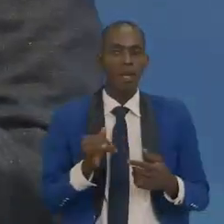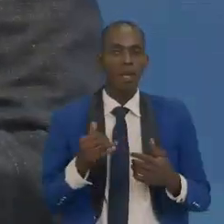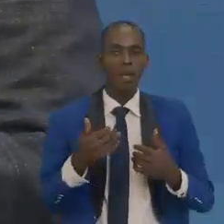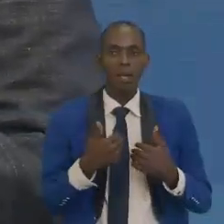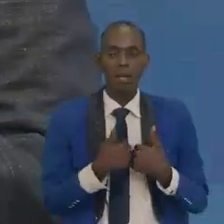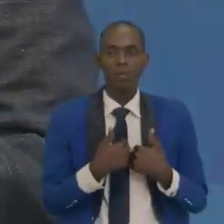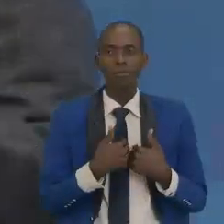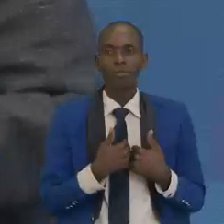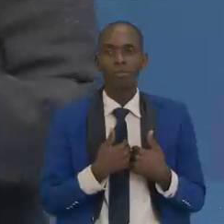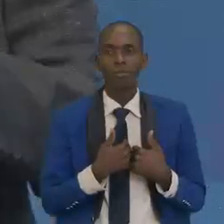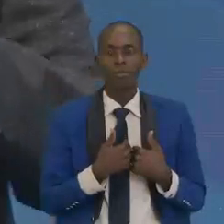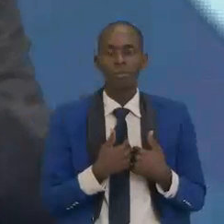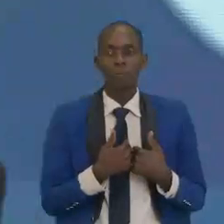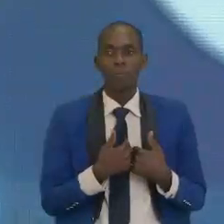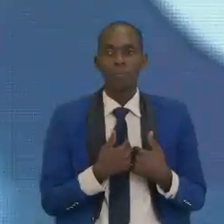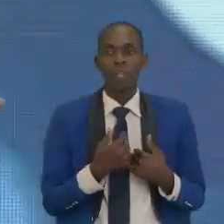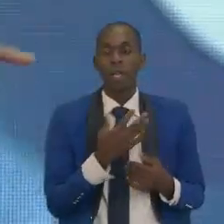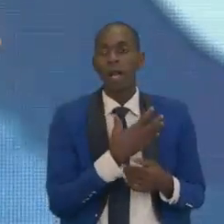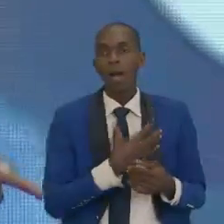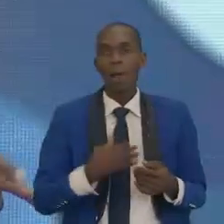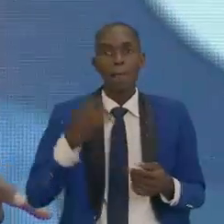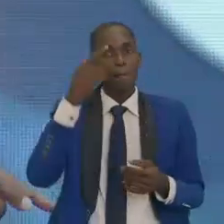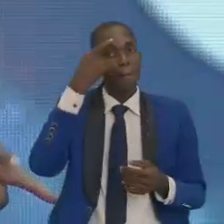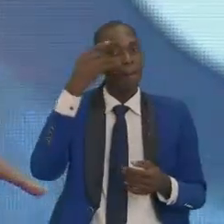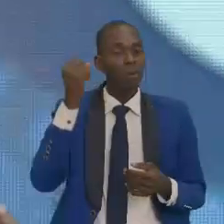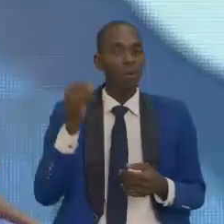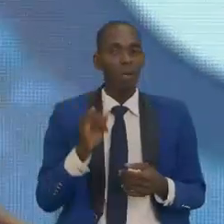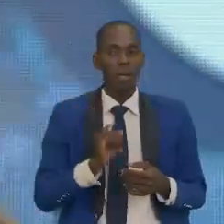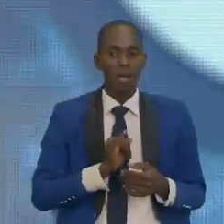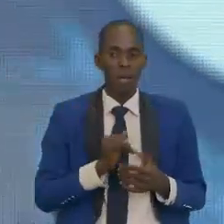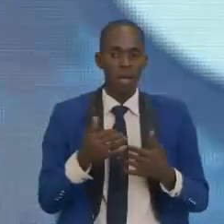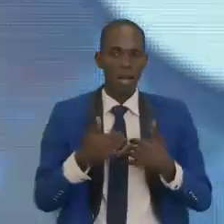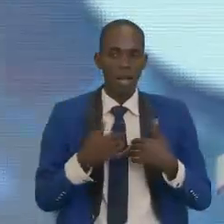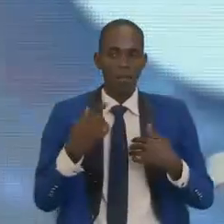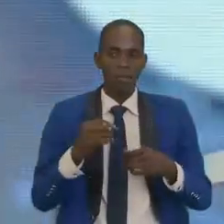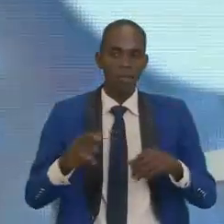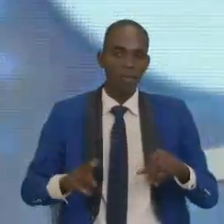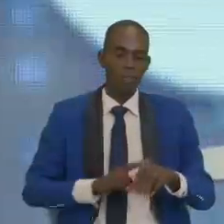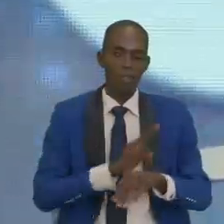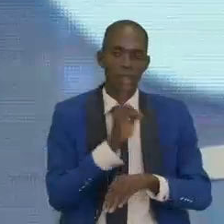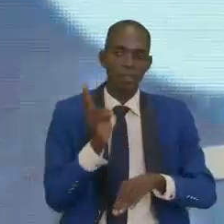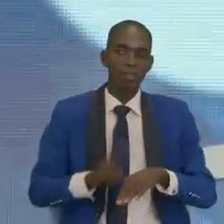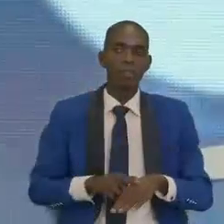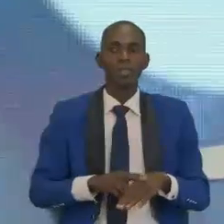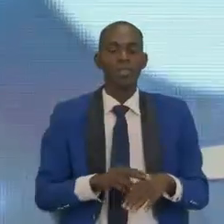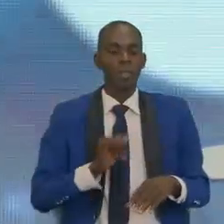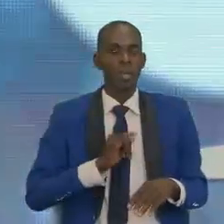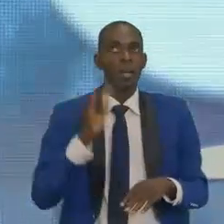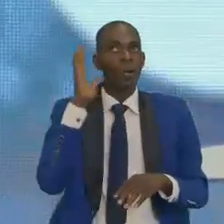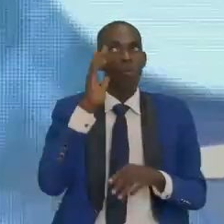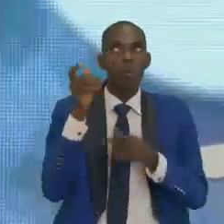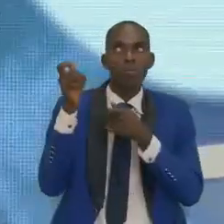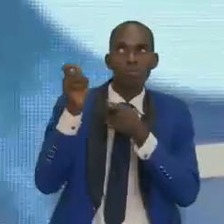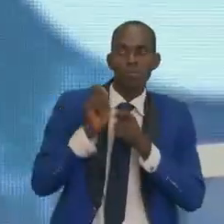pursue. And because I have the natural, I attract the supernatural into